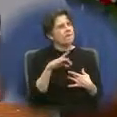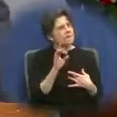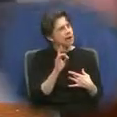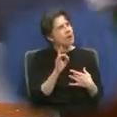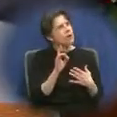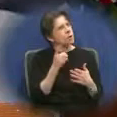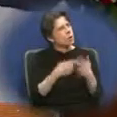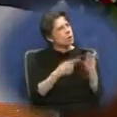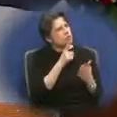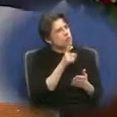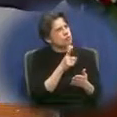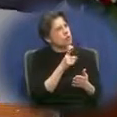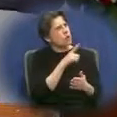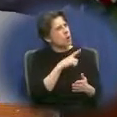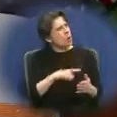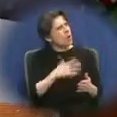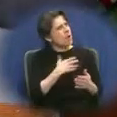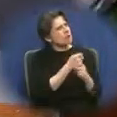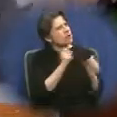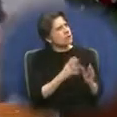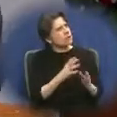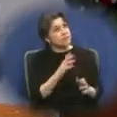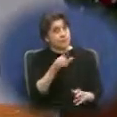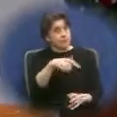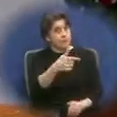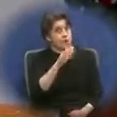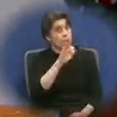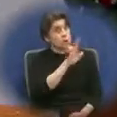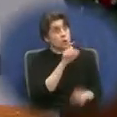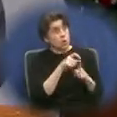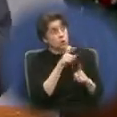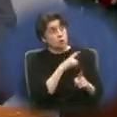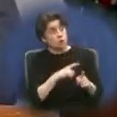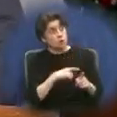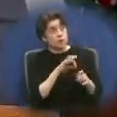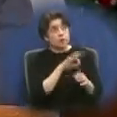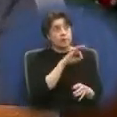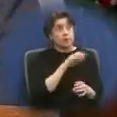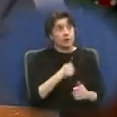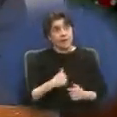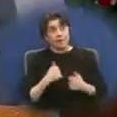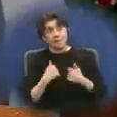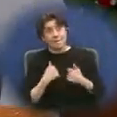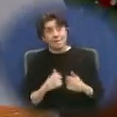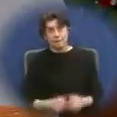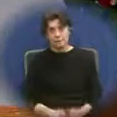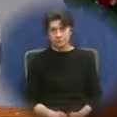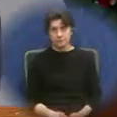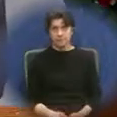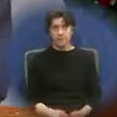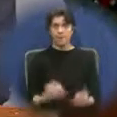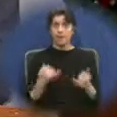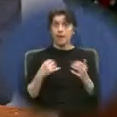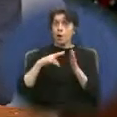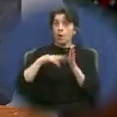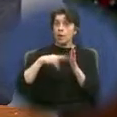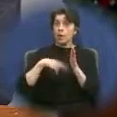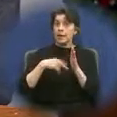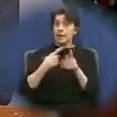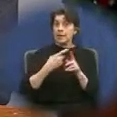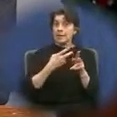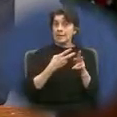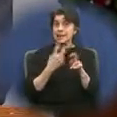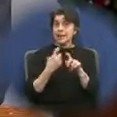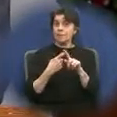my redeemer. Your words, Lord, are spirit and life. Our reading from the first letter of